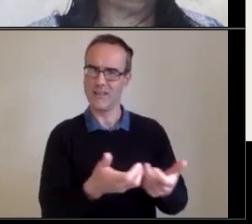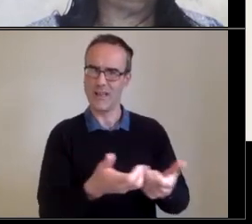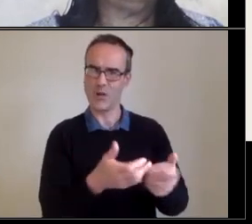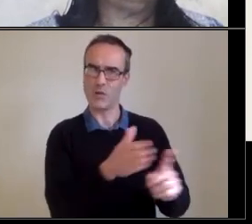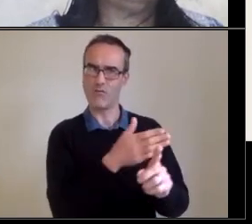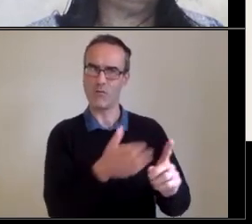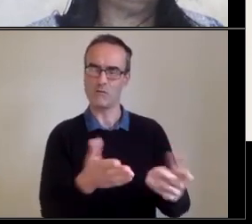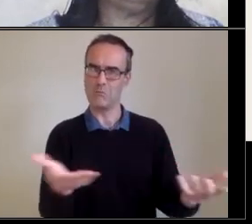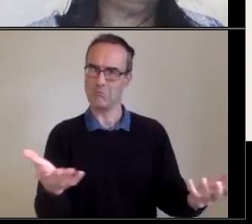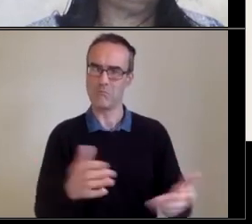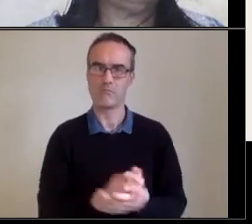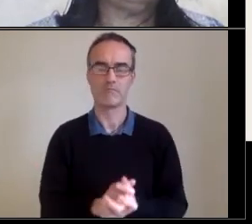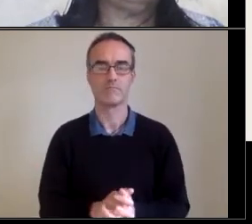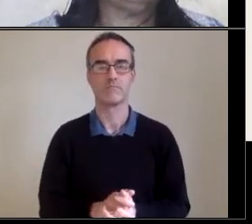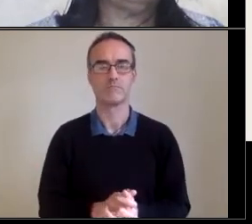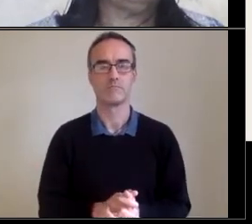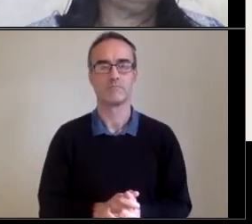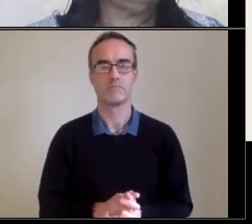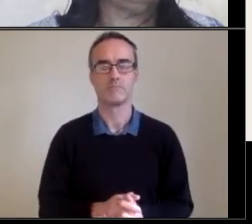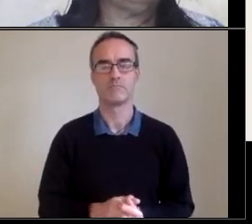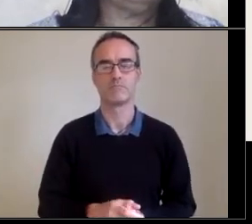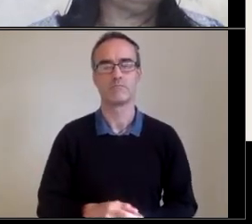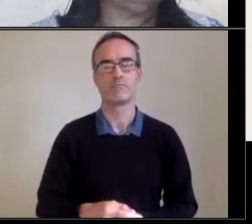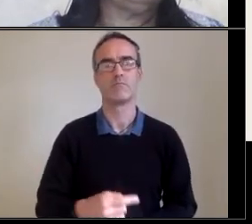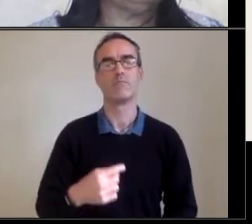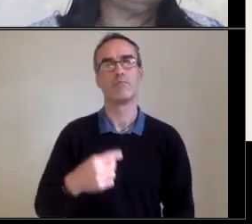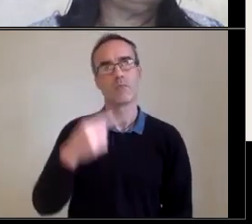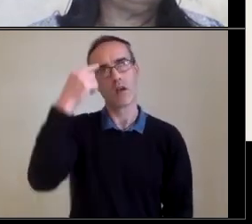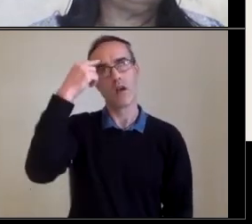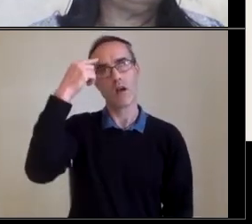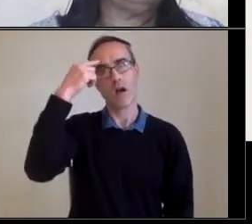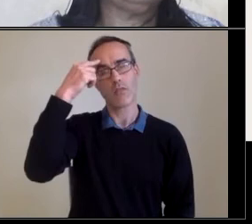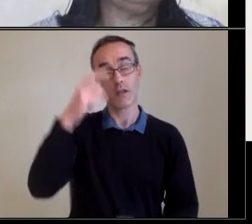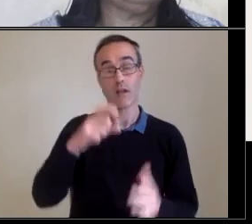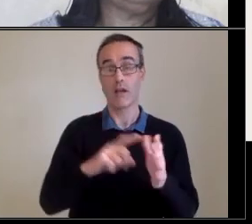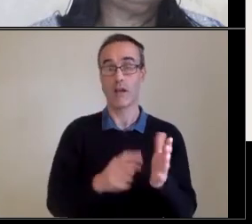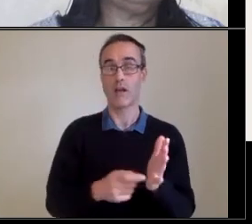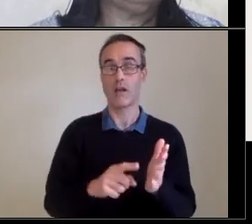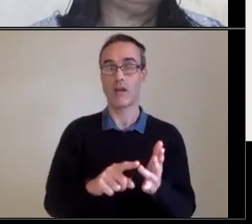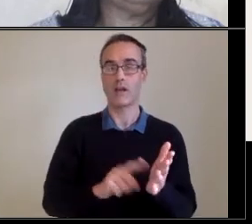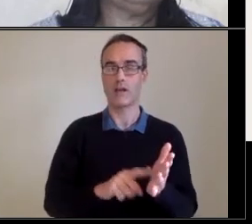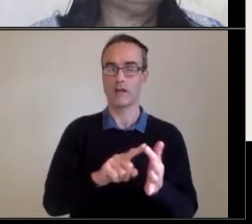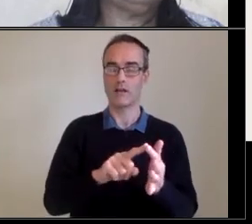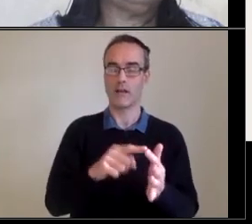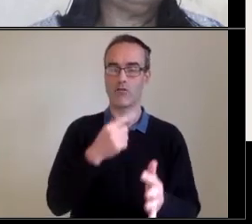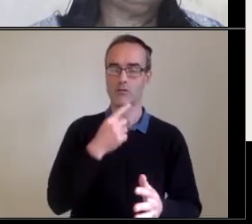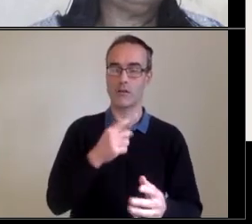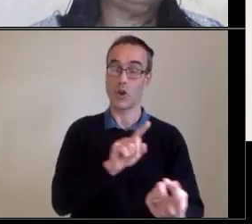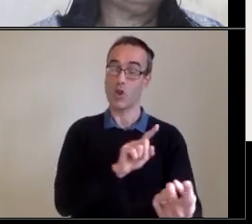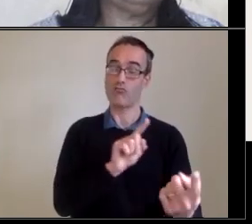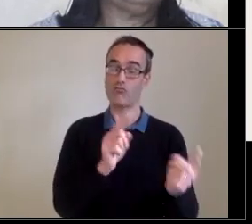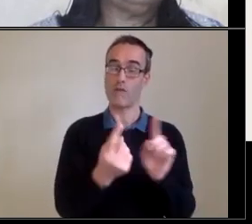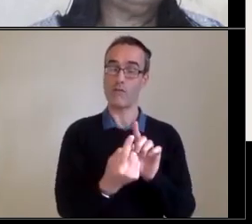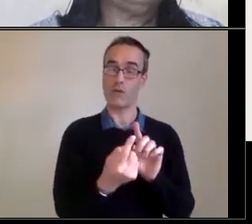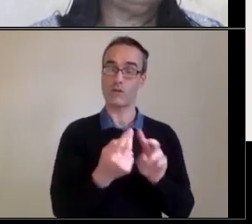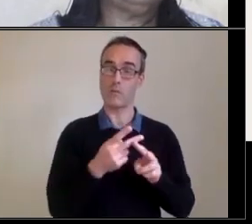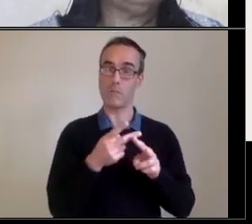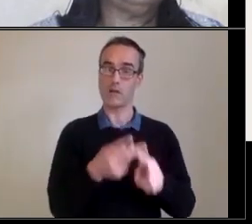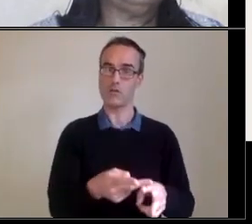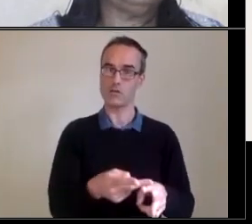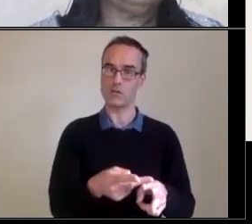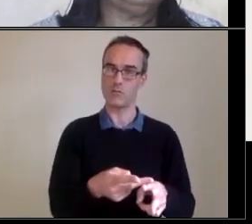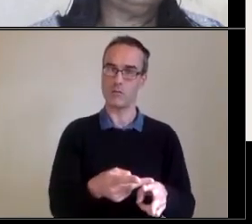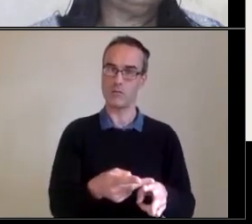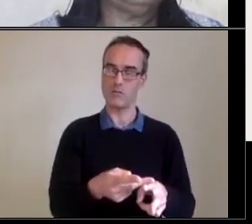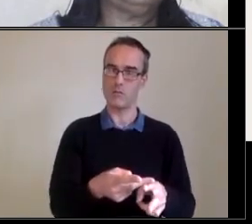Well, I think the approach that Carol mentioned, that reverse mentorship and to bringing those new ideas